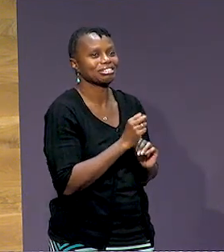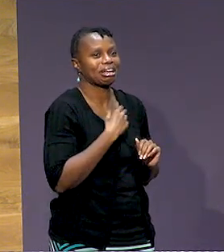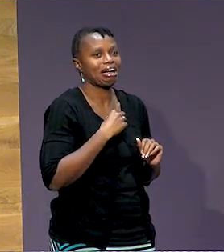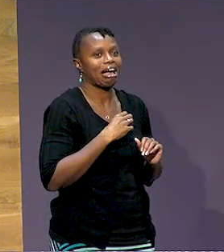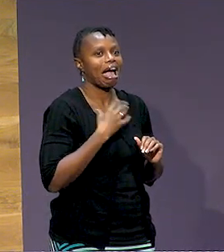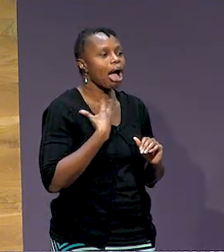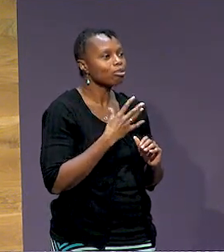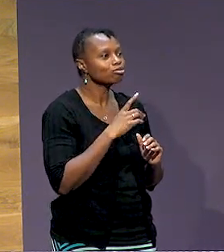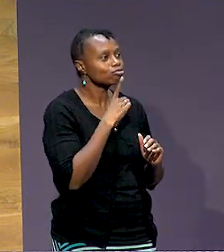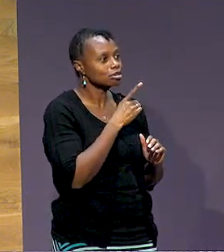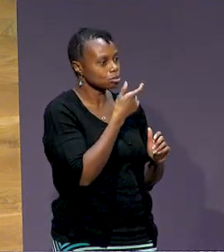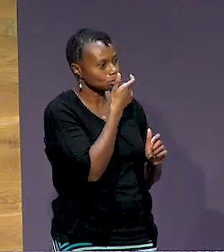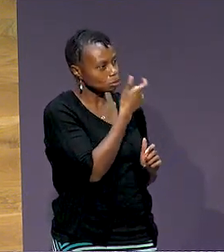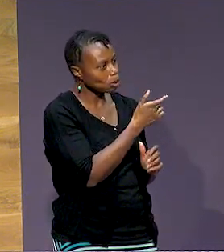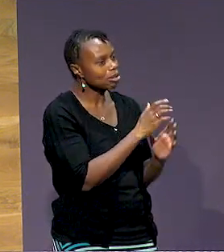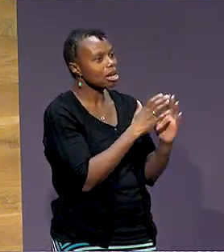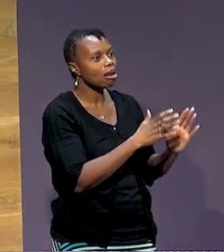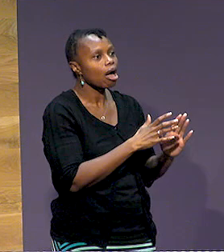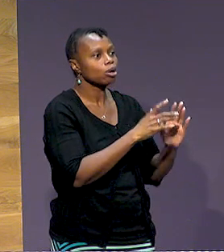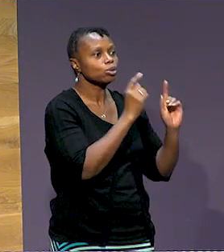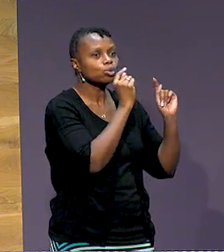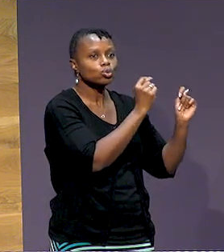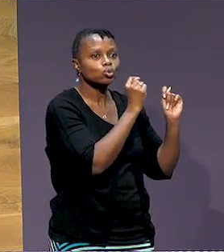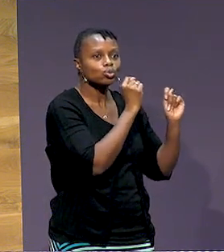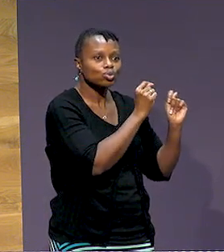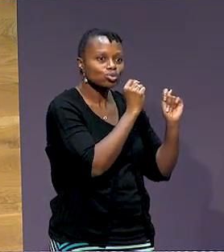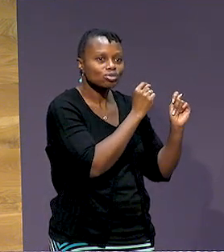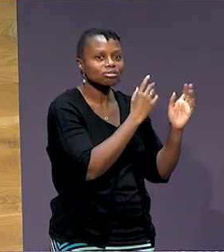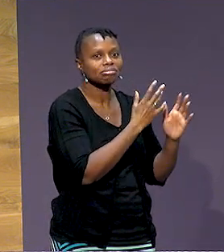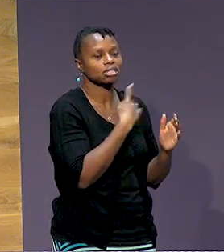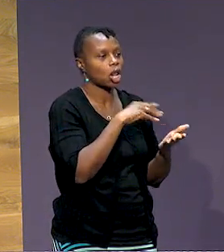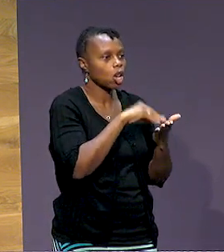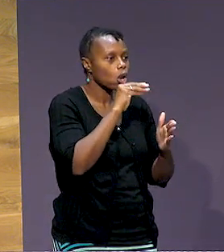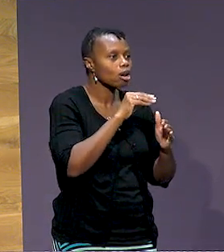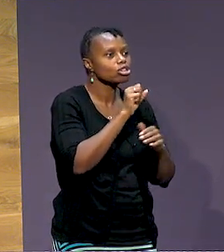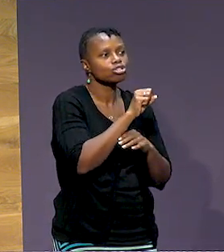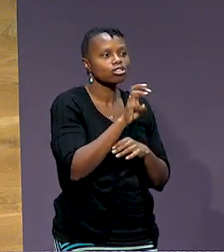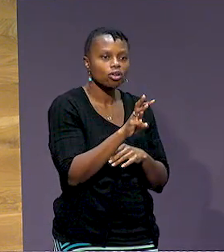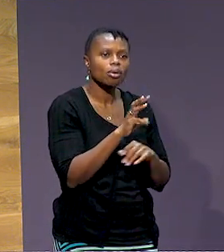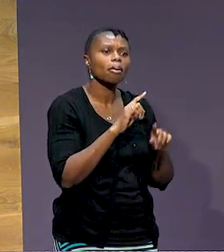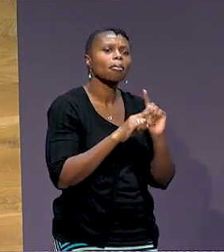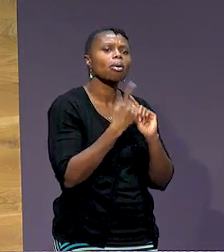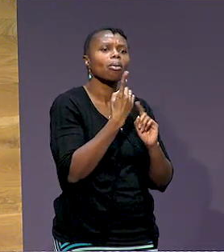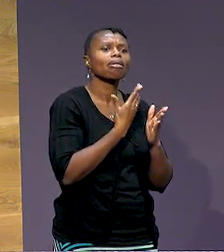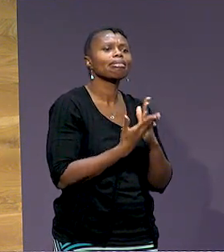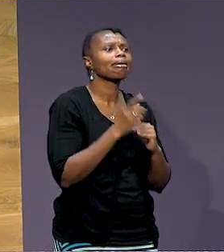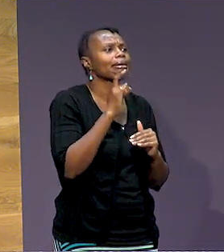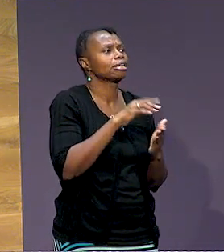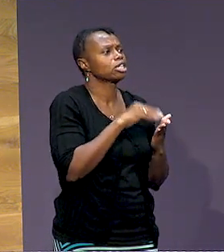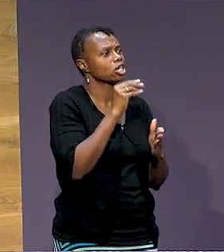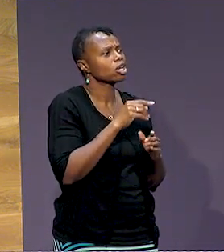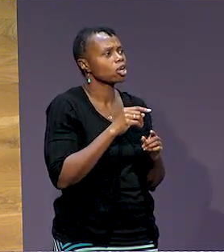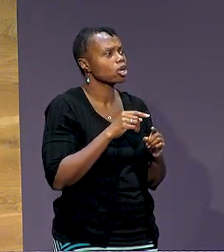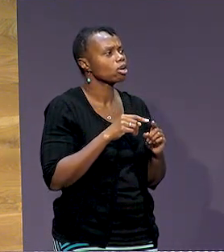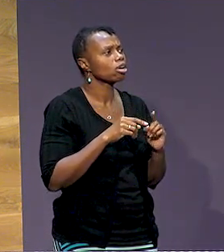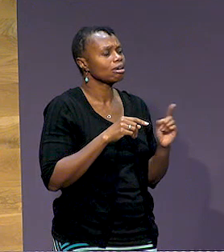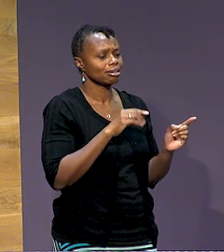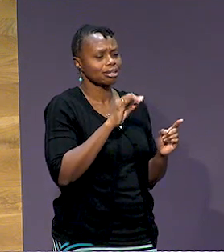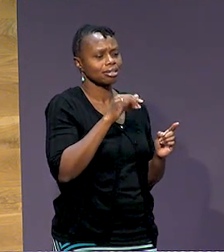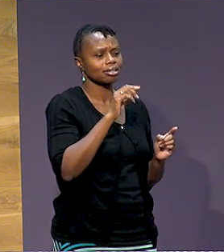time just learning the software. But one of the things that I really had to learn as well, and Jazmine kind of mentioned it at the end,